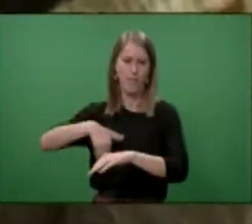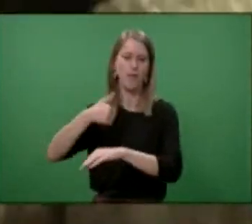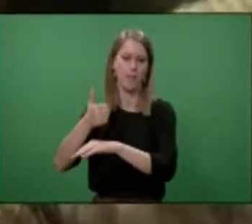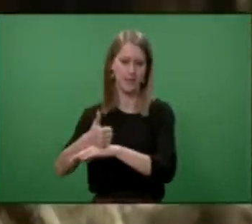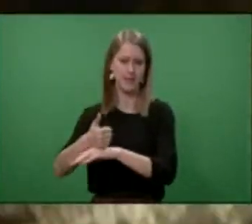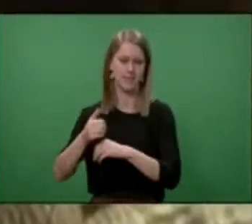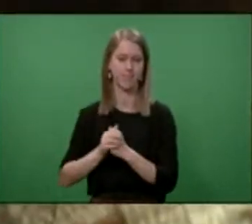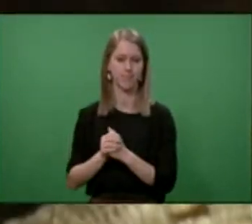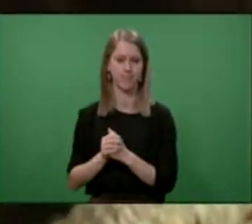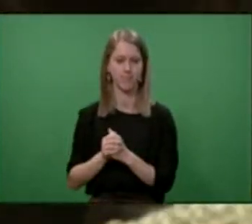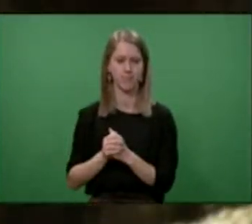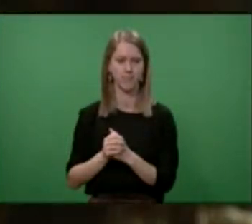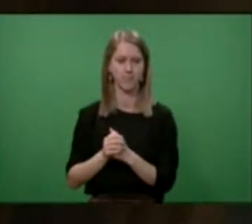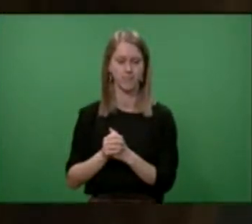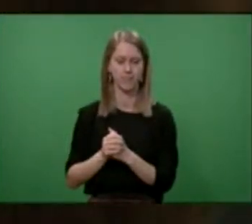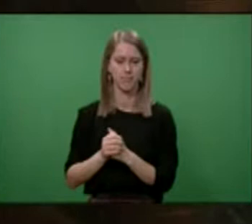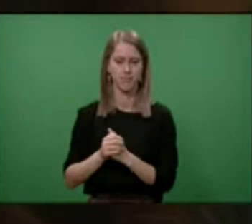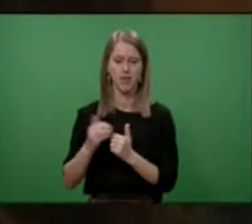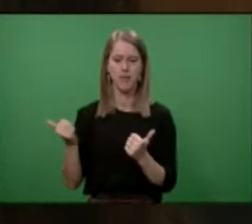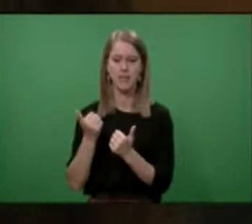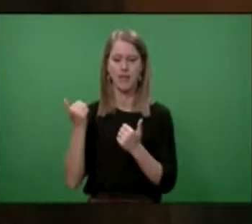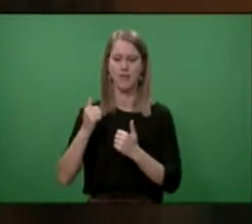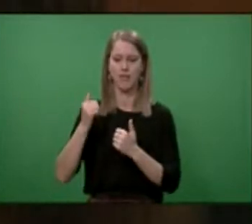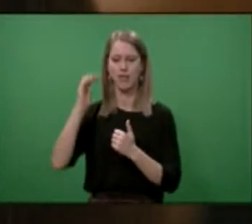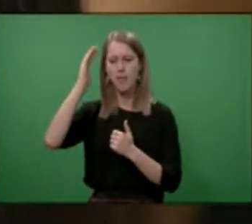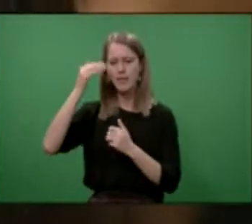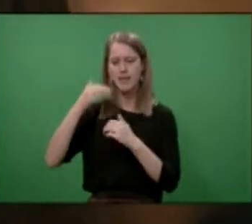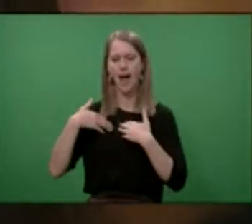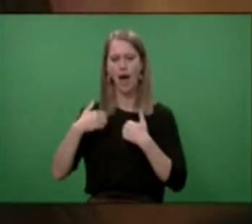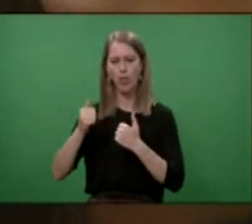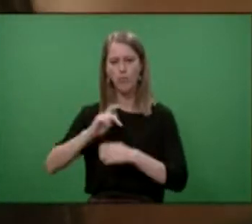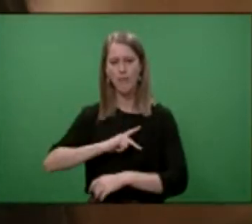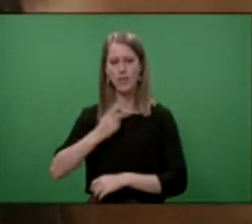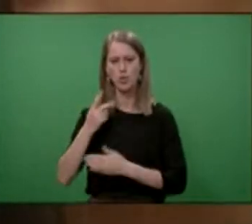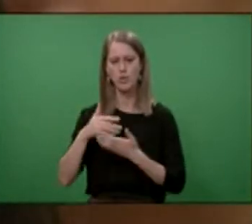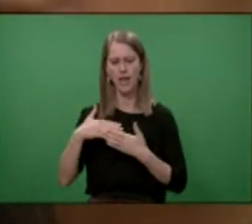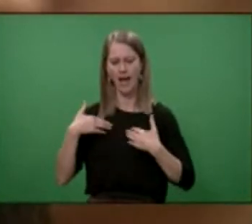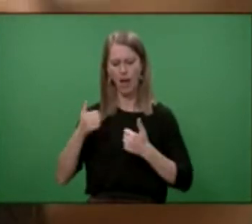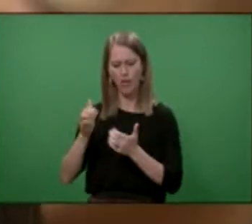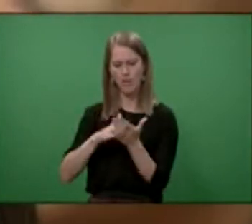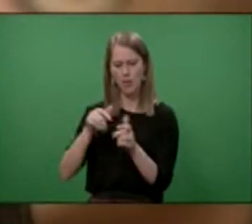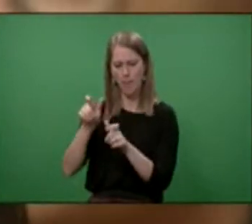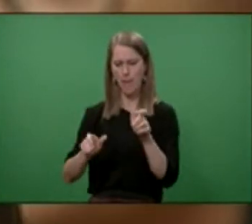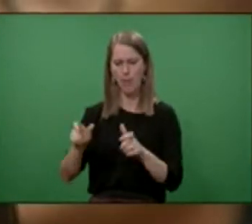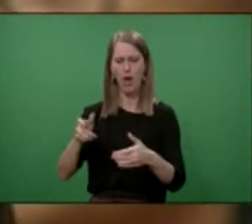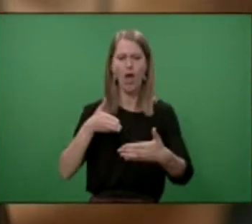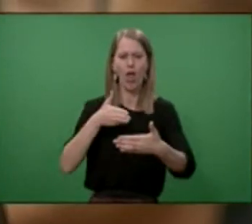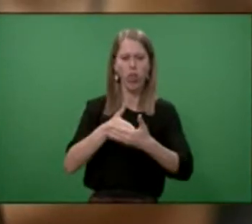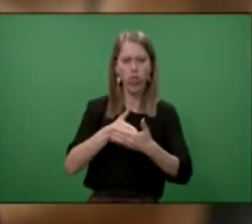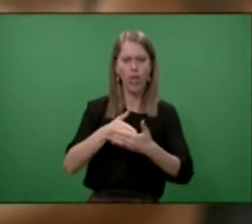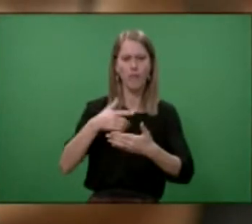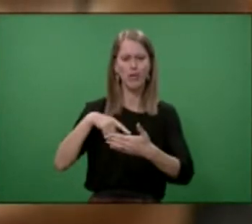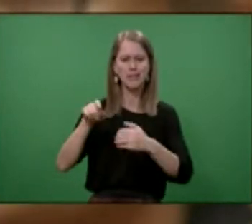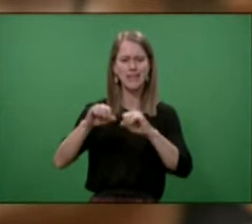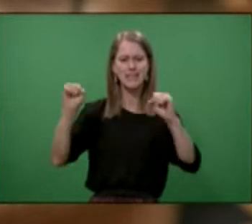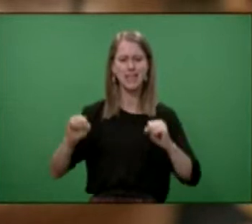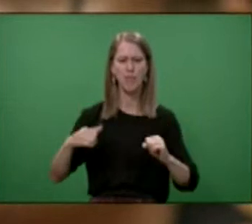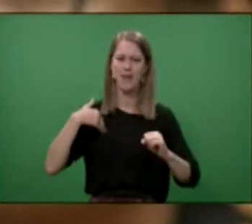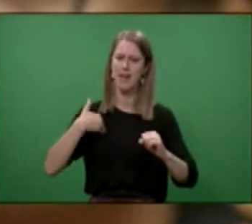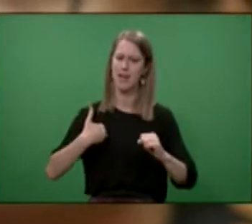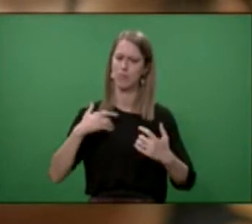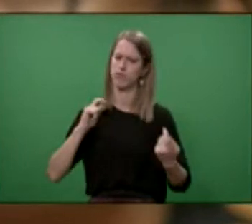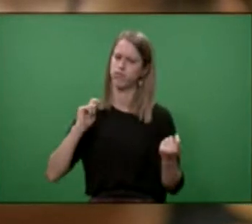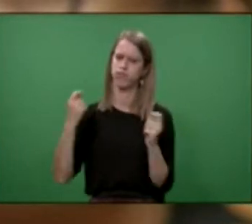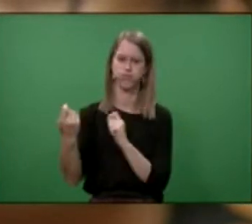efforts of many hardworking and committed health professionals, and the health of New Zealanders are hampered by a system that needs fundamental